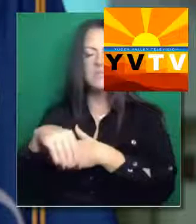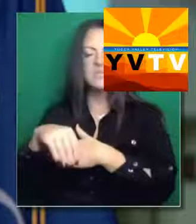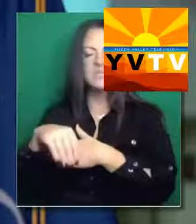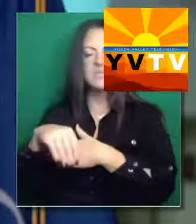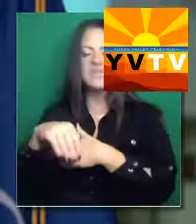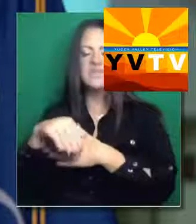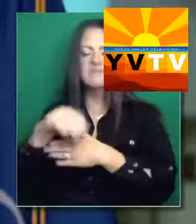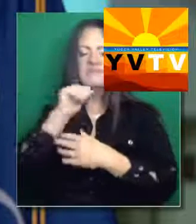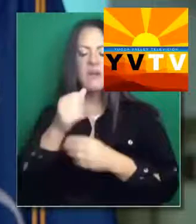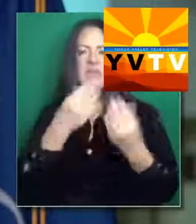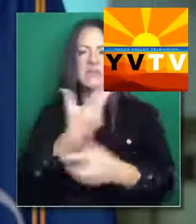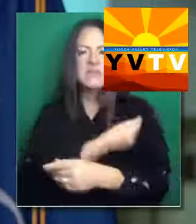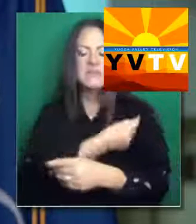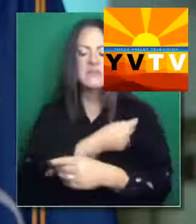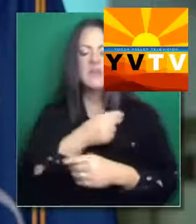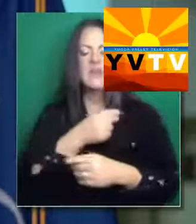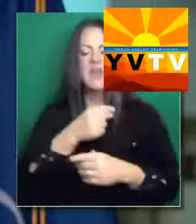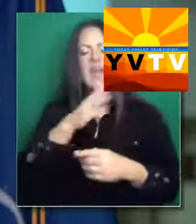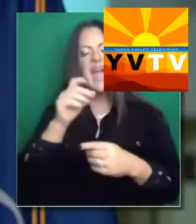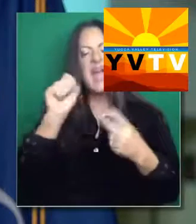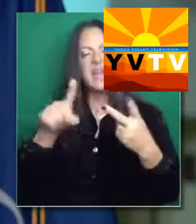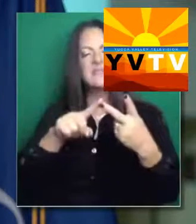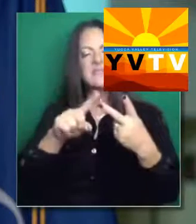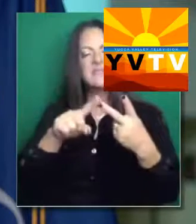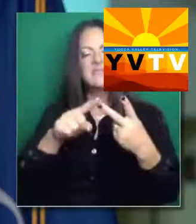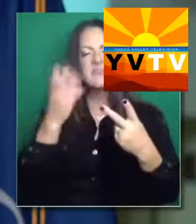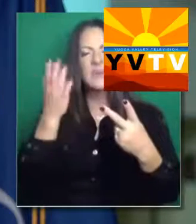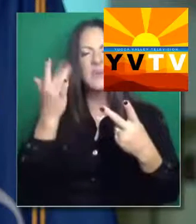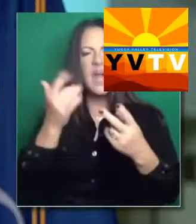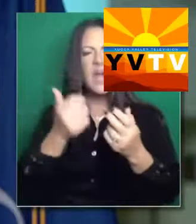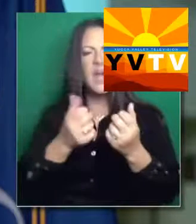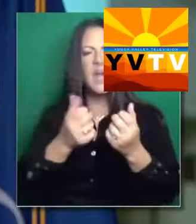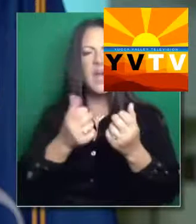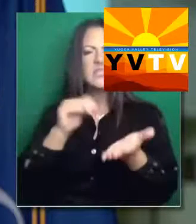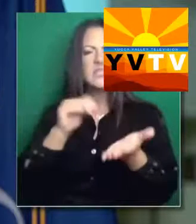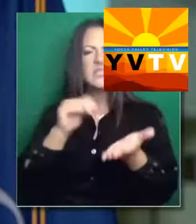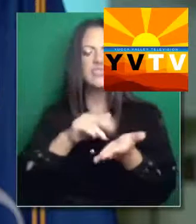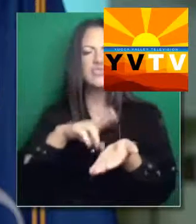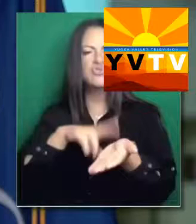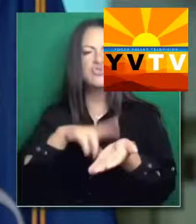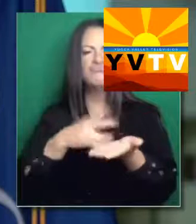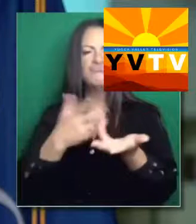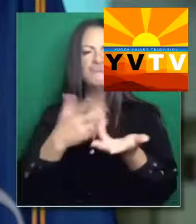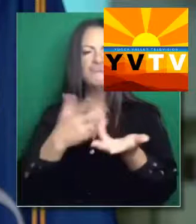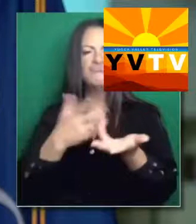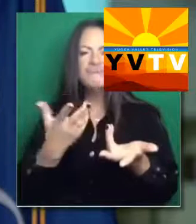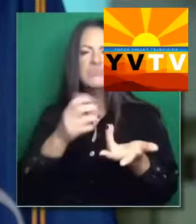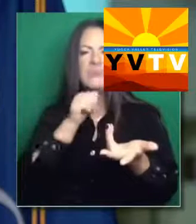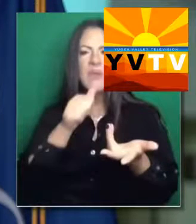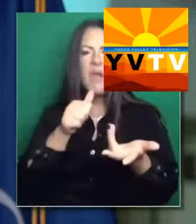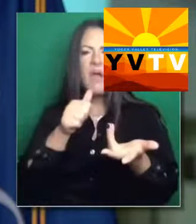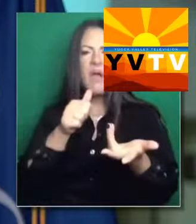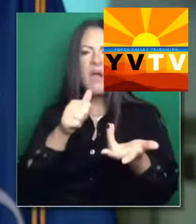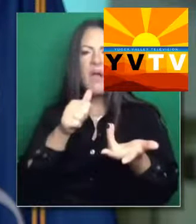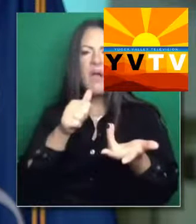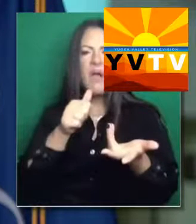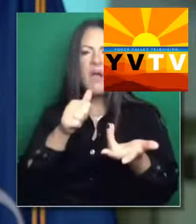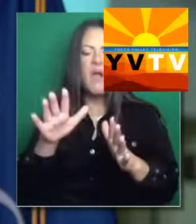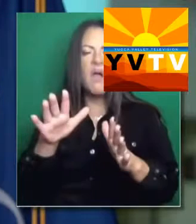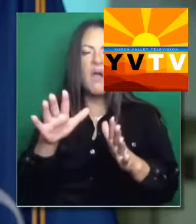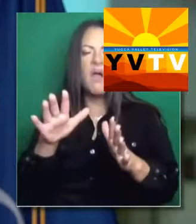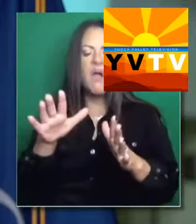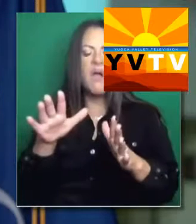receive the vaccination, and yet the hospitals have ordered the delivery of these vaccines that are not be given? Thank you. Yeah, that's we